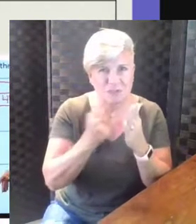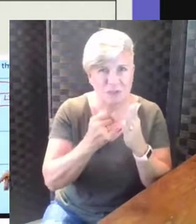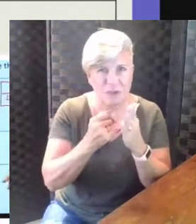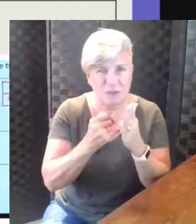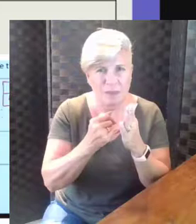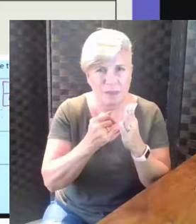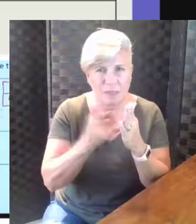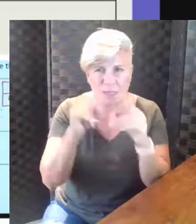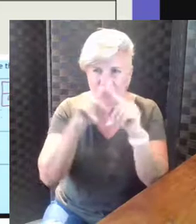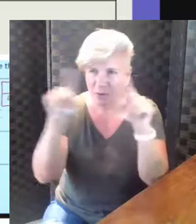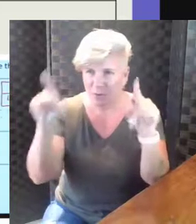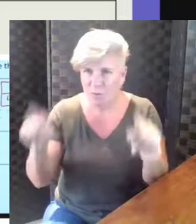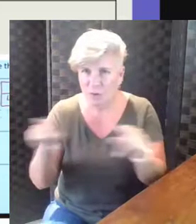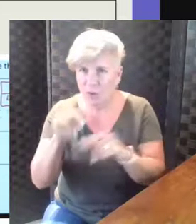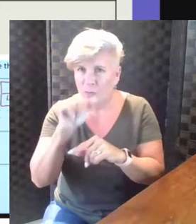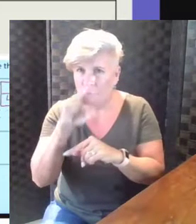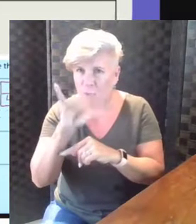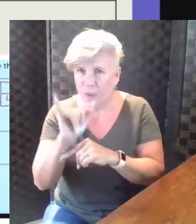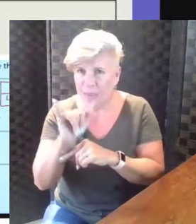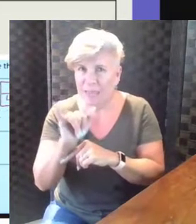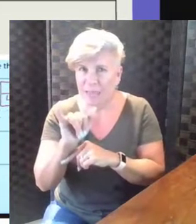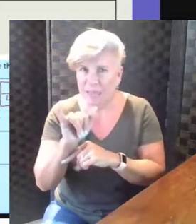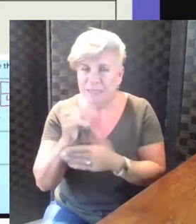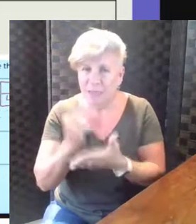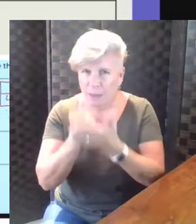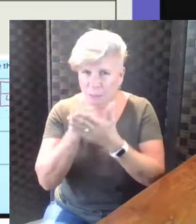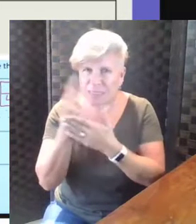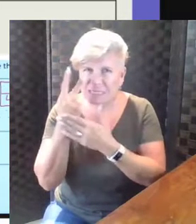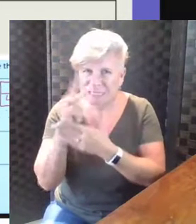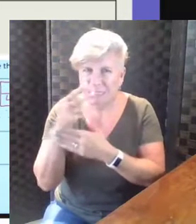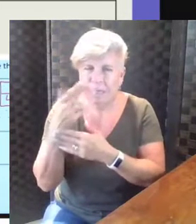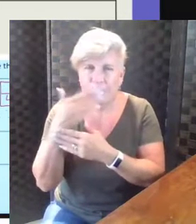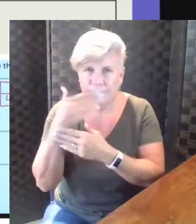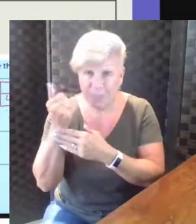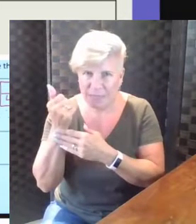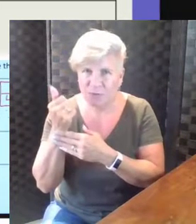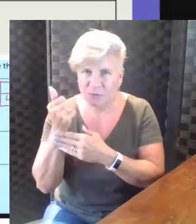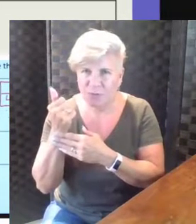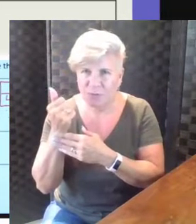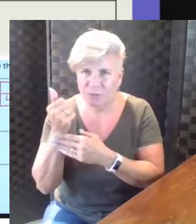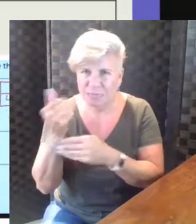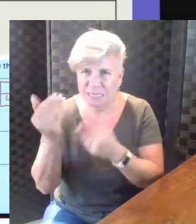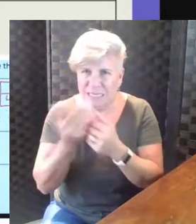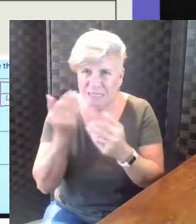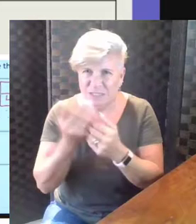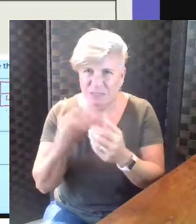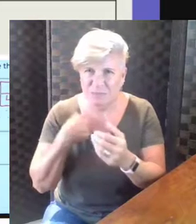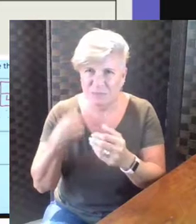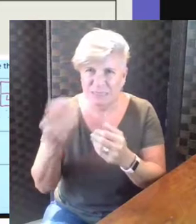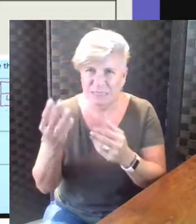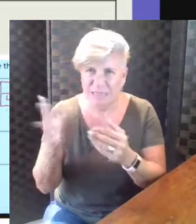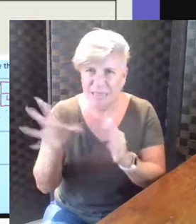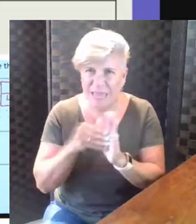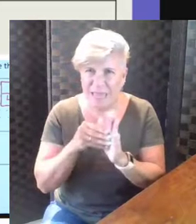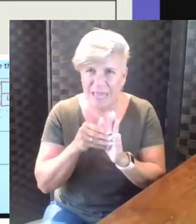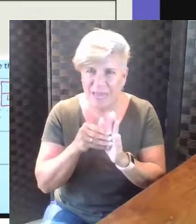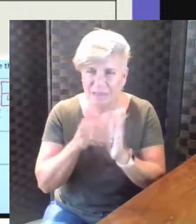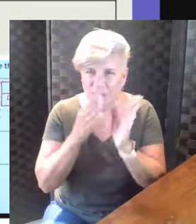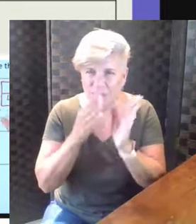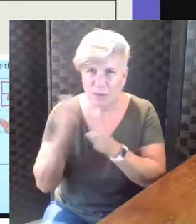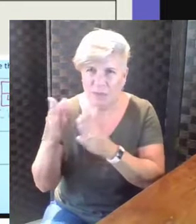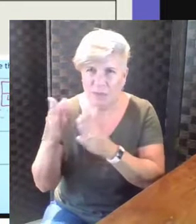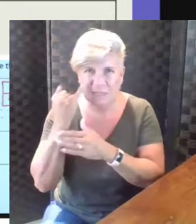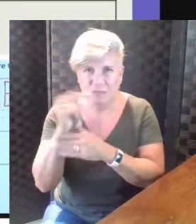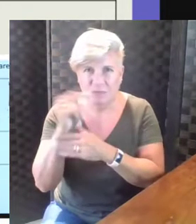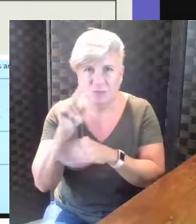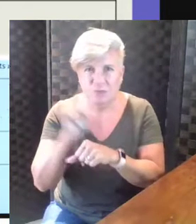an array like we talked about a few weeks ago. That way it makes it easier for me to add and they stay organized.